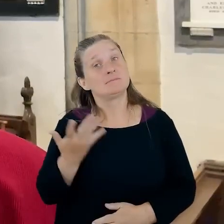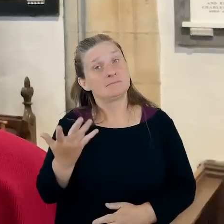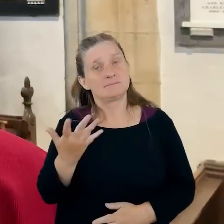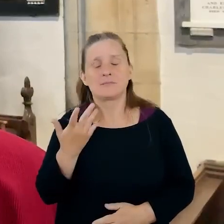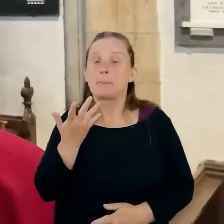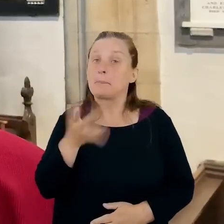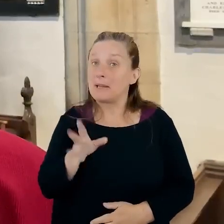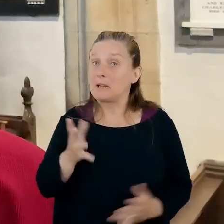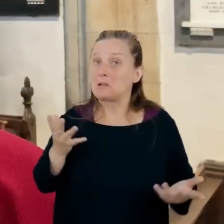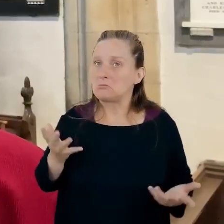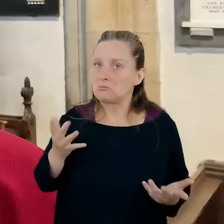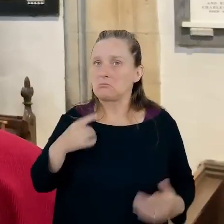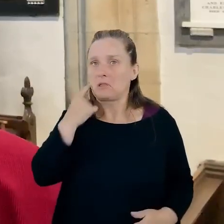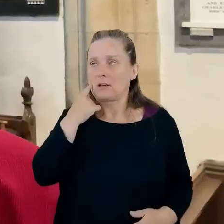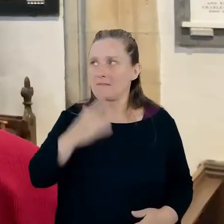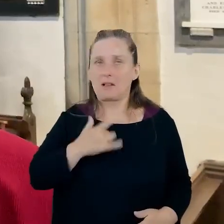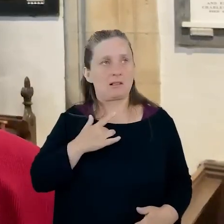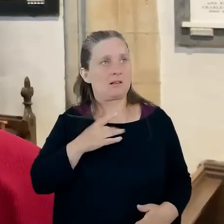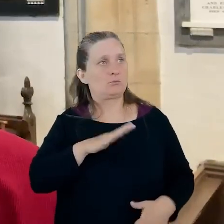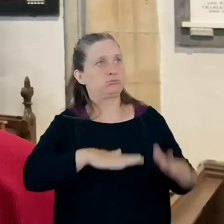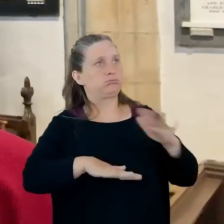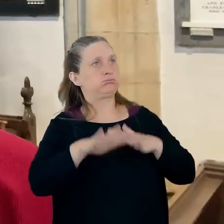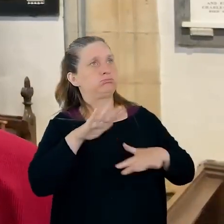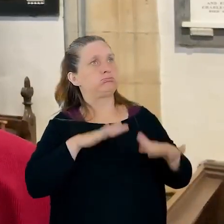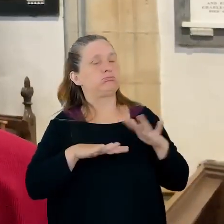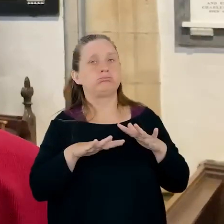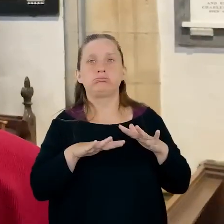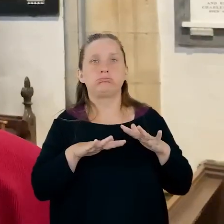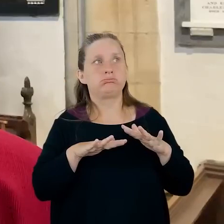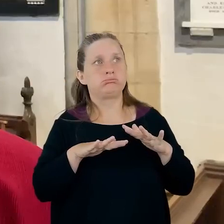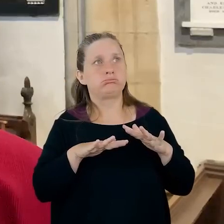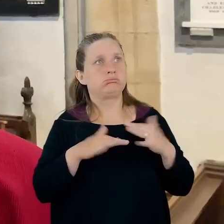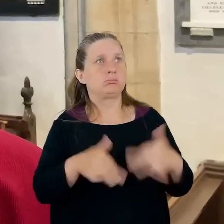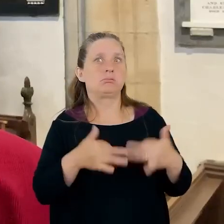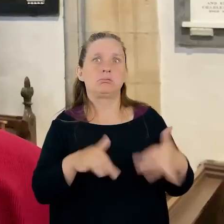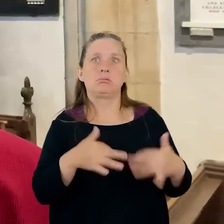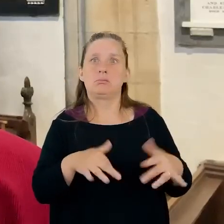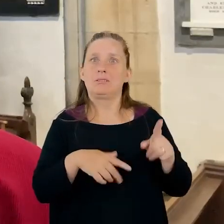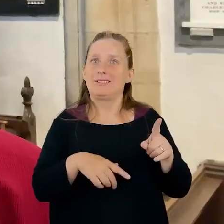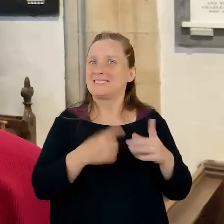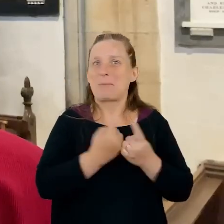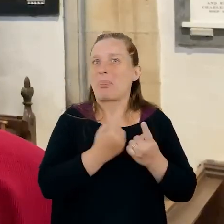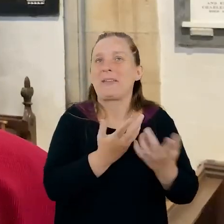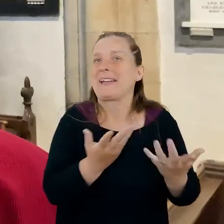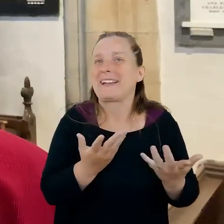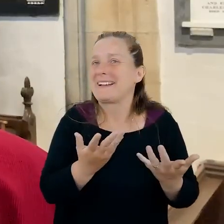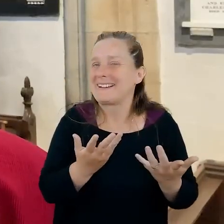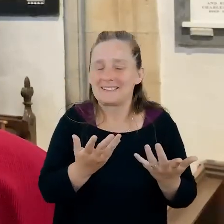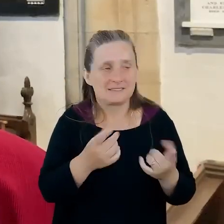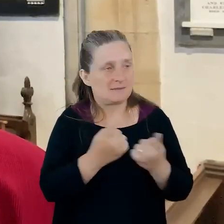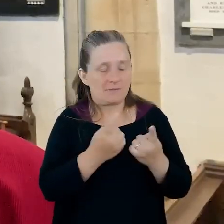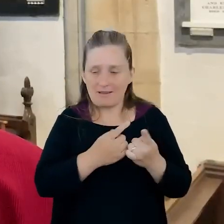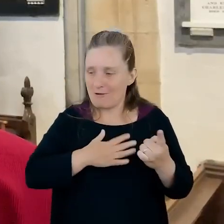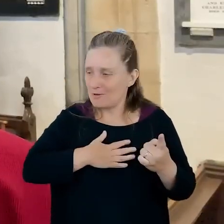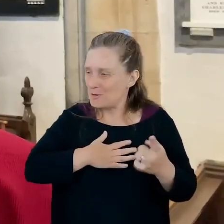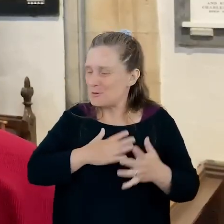Have you ever had a moment of just feeling overwhelmed by how amazing something is? A